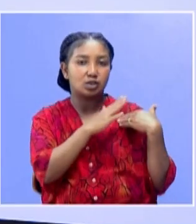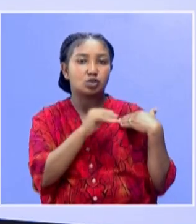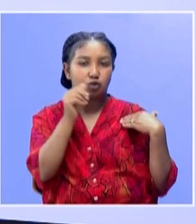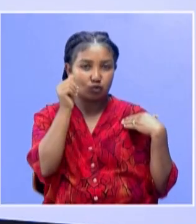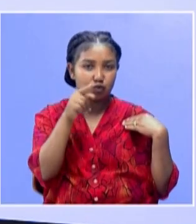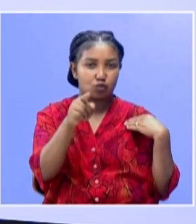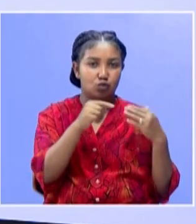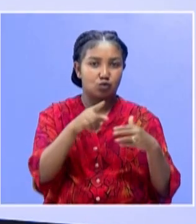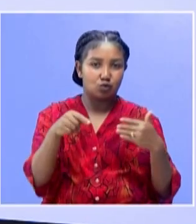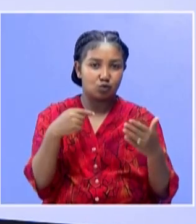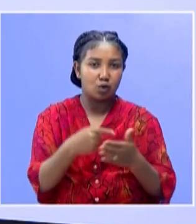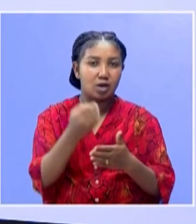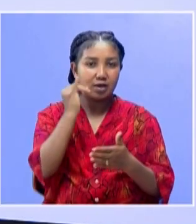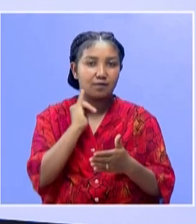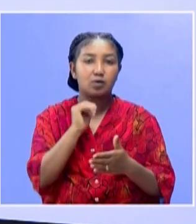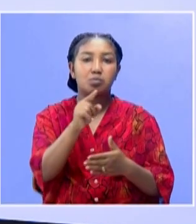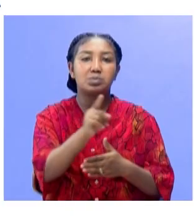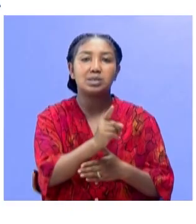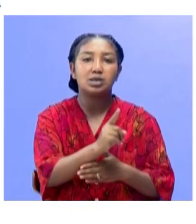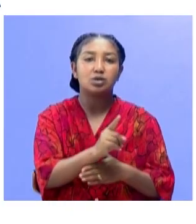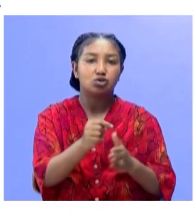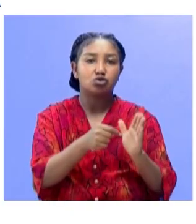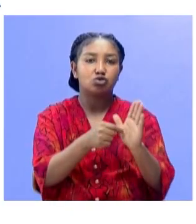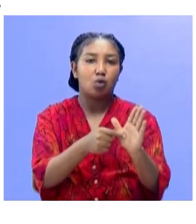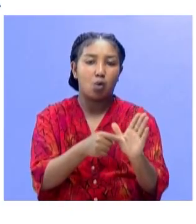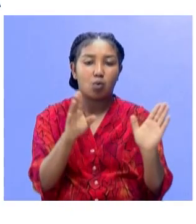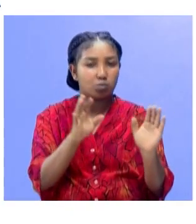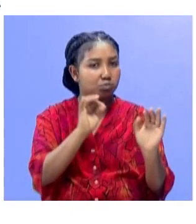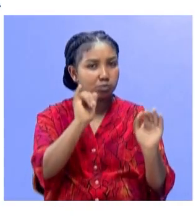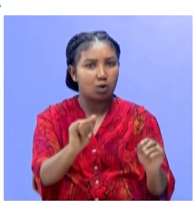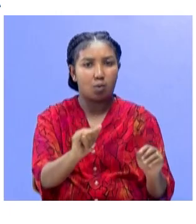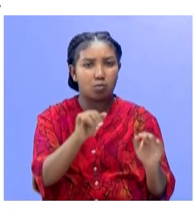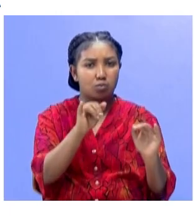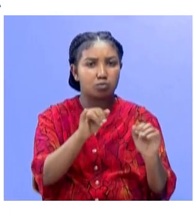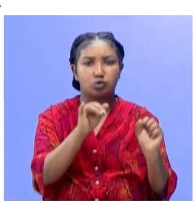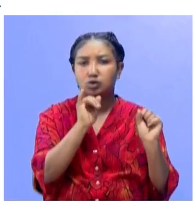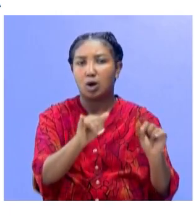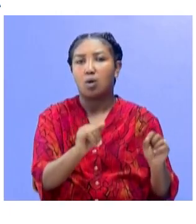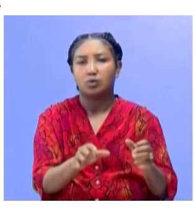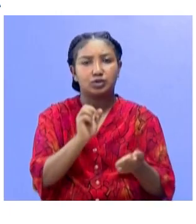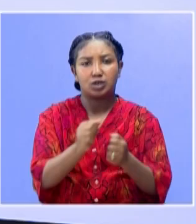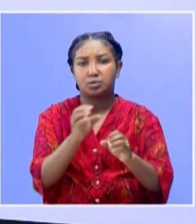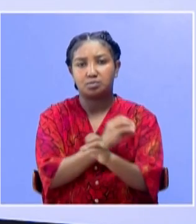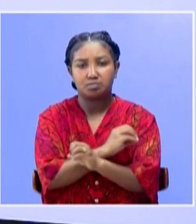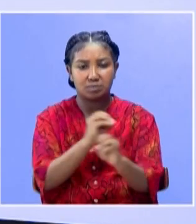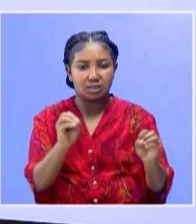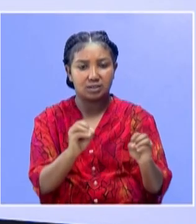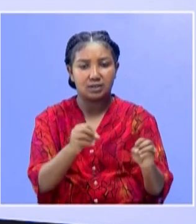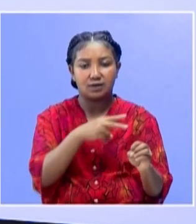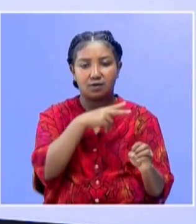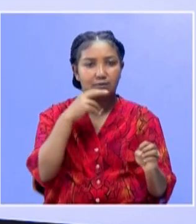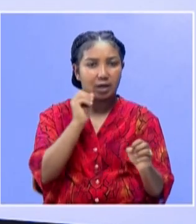you. So, if you show as it is. We don't change the